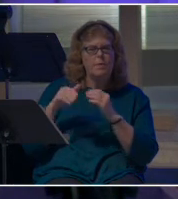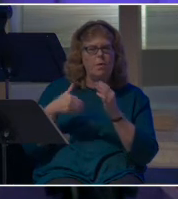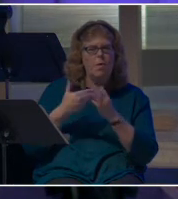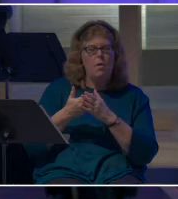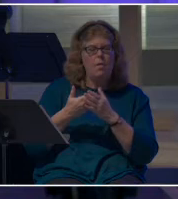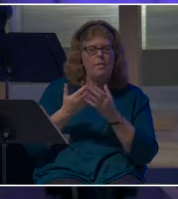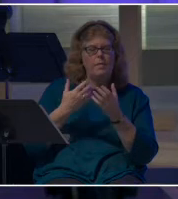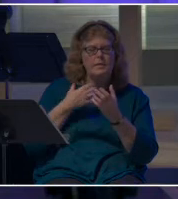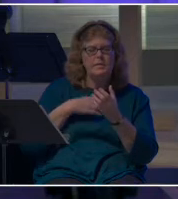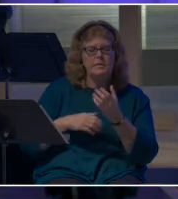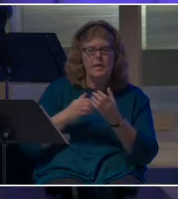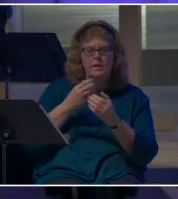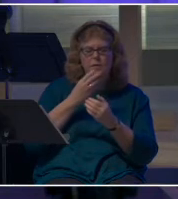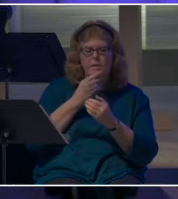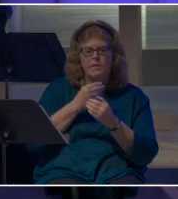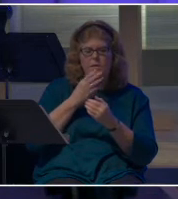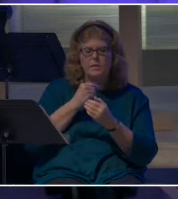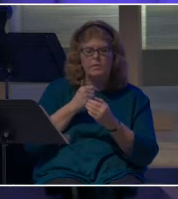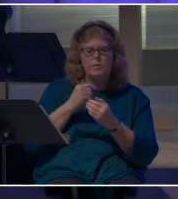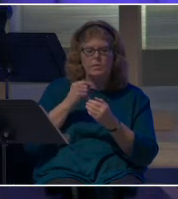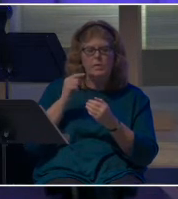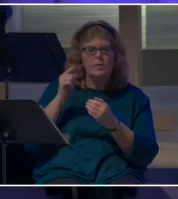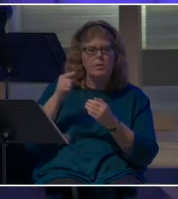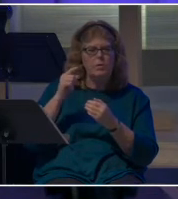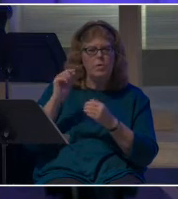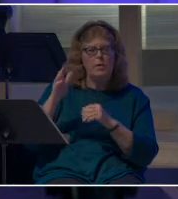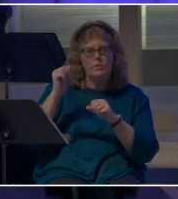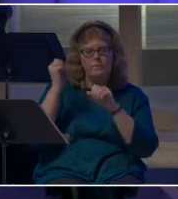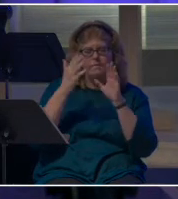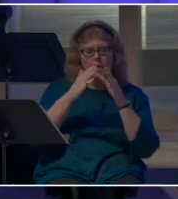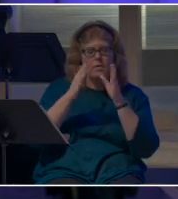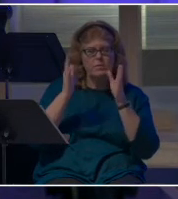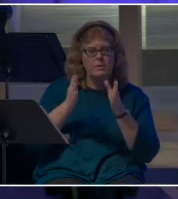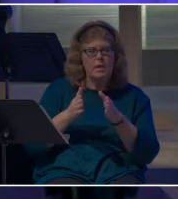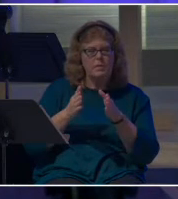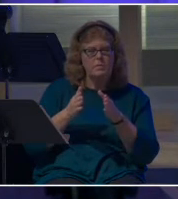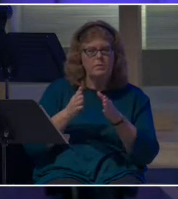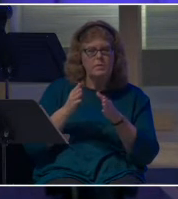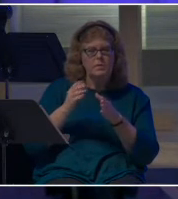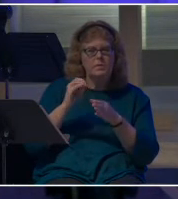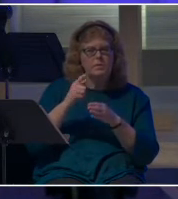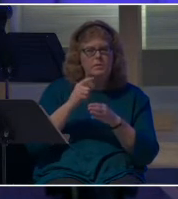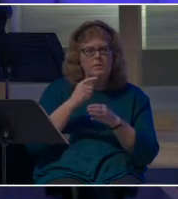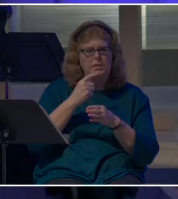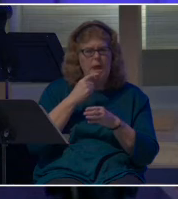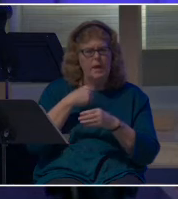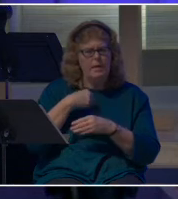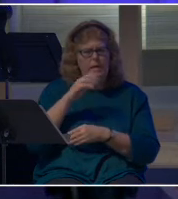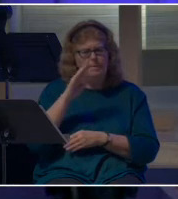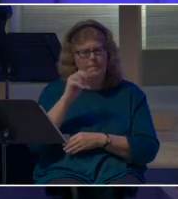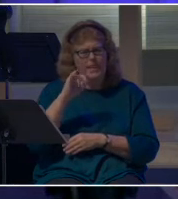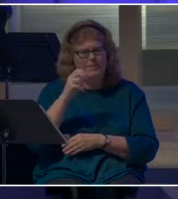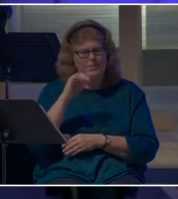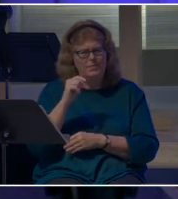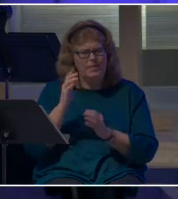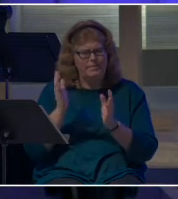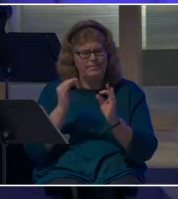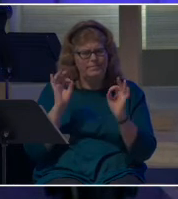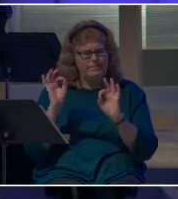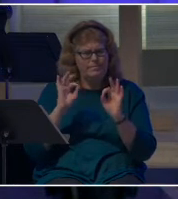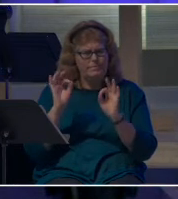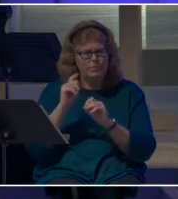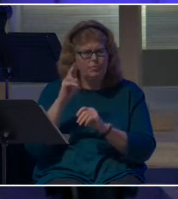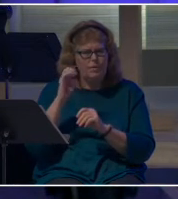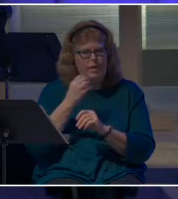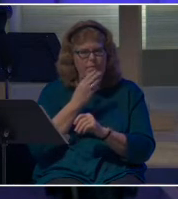Israel? Is it not for you and for all your father's house?" Saul answered, "Am I not a Benjamite from the least of the tribes of Israel?